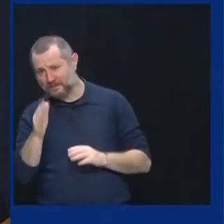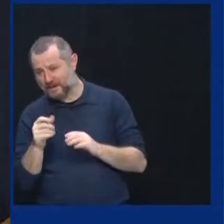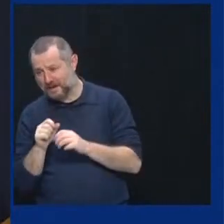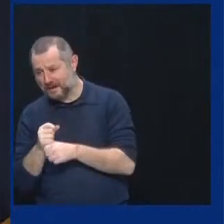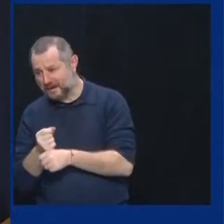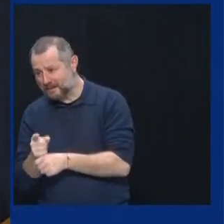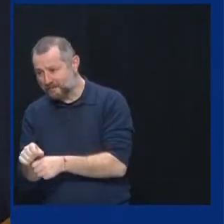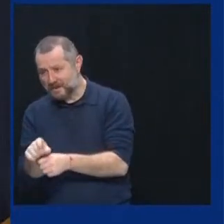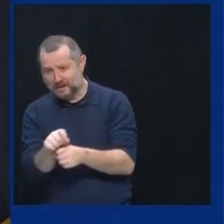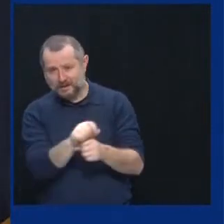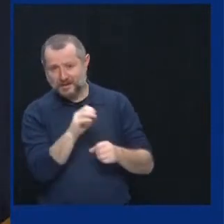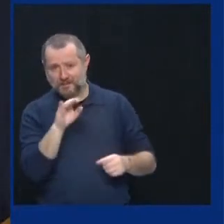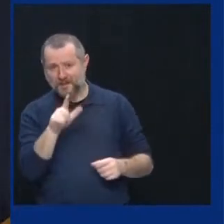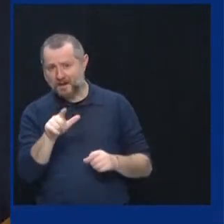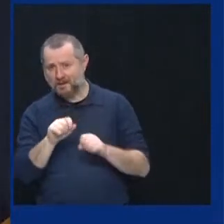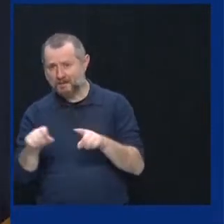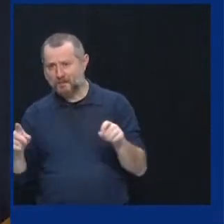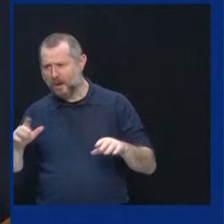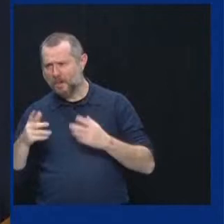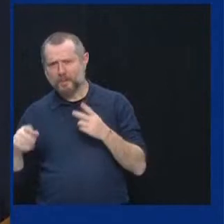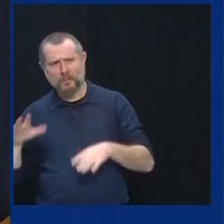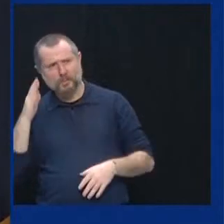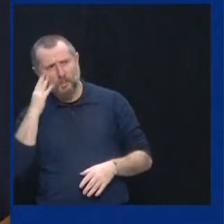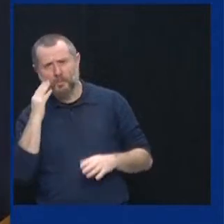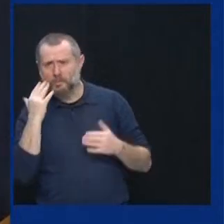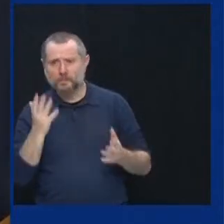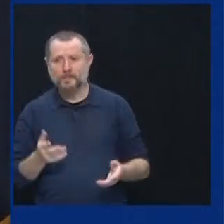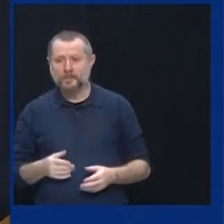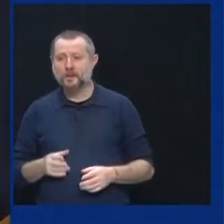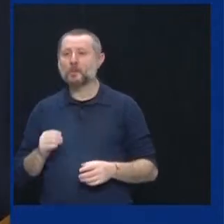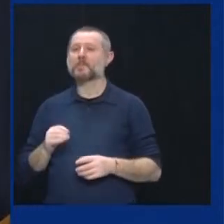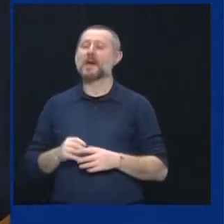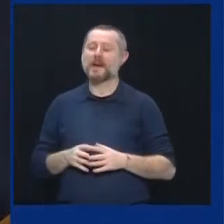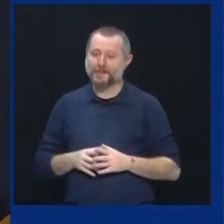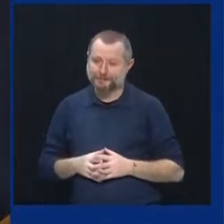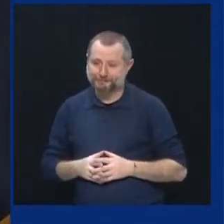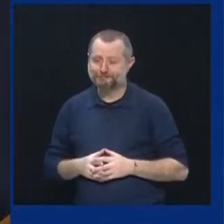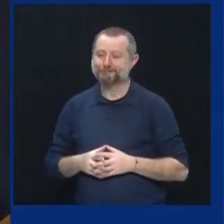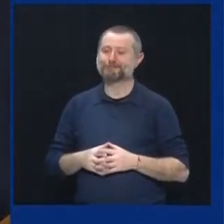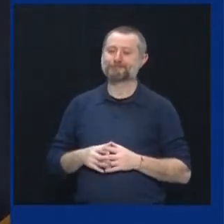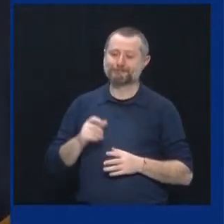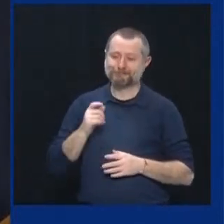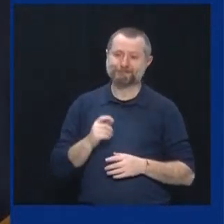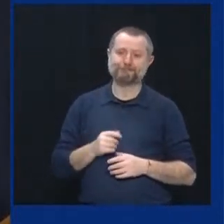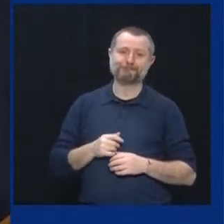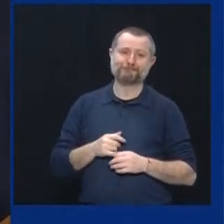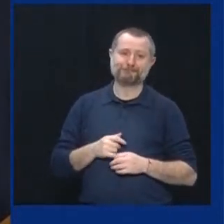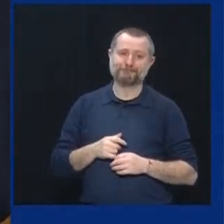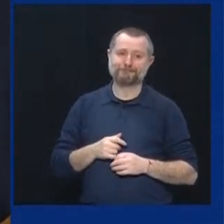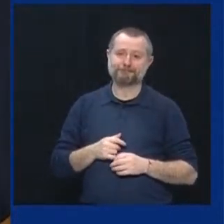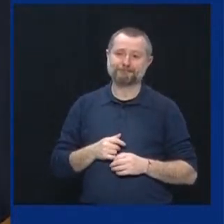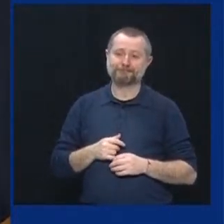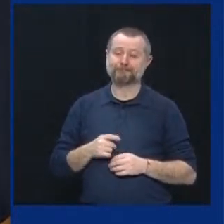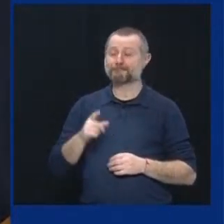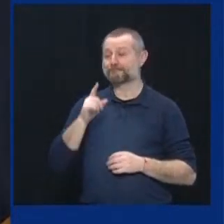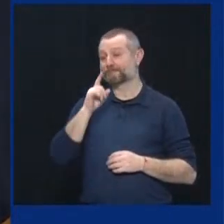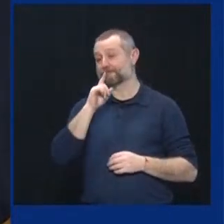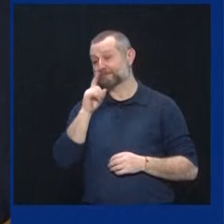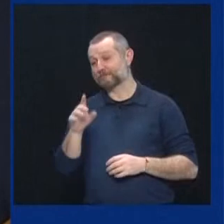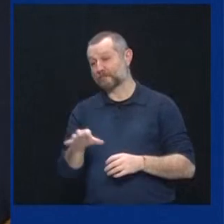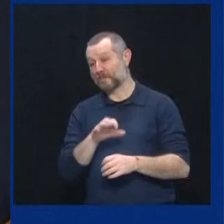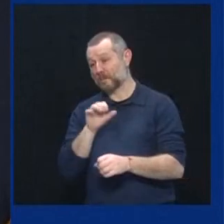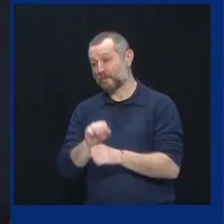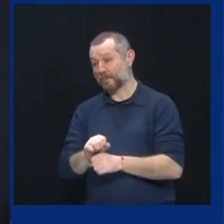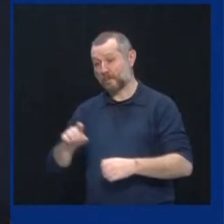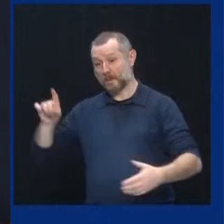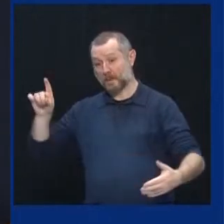should we communicate to people tonight on the air? We will, no appointments have been impacted